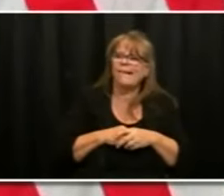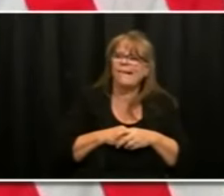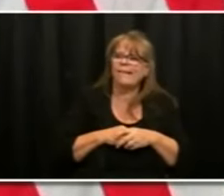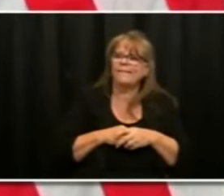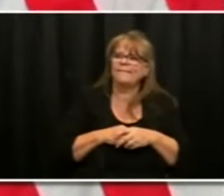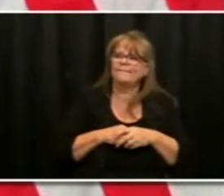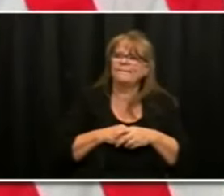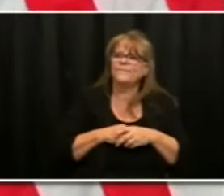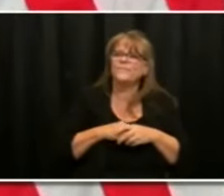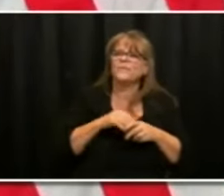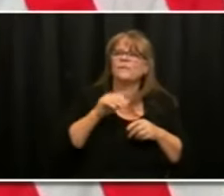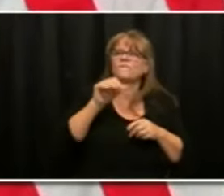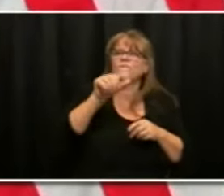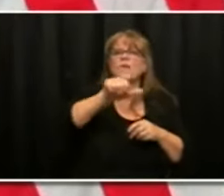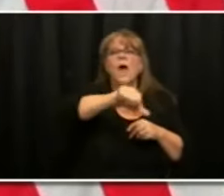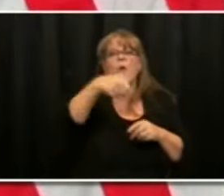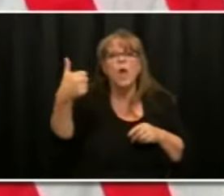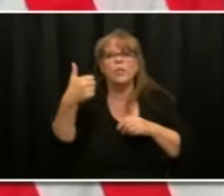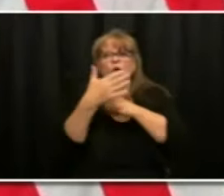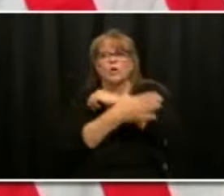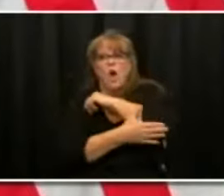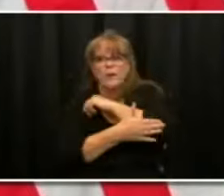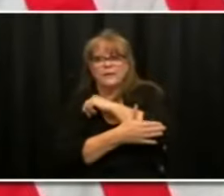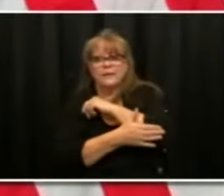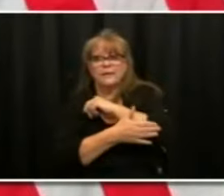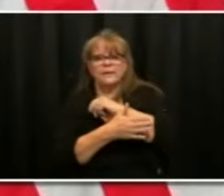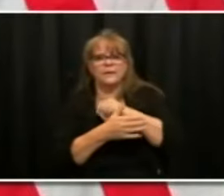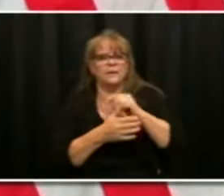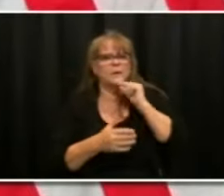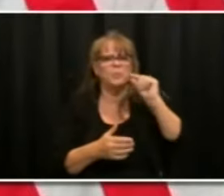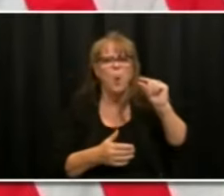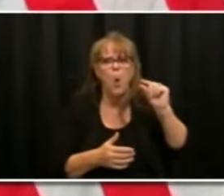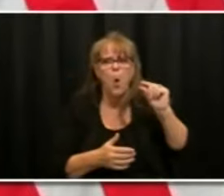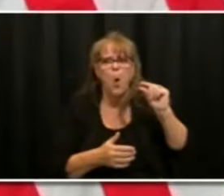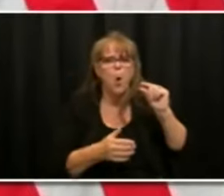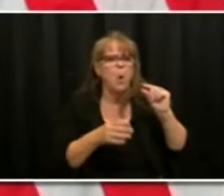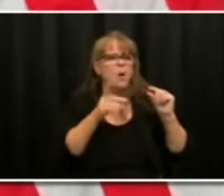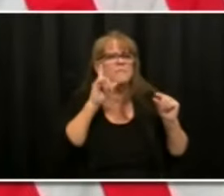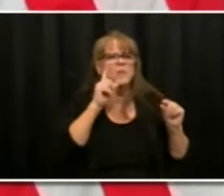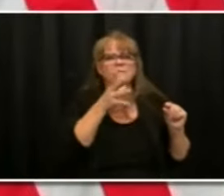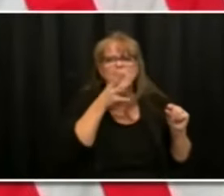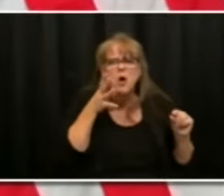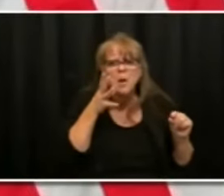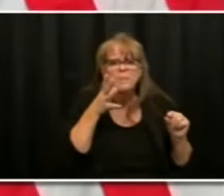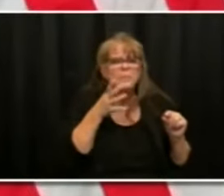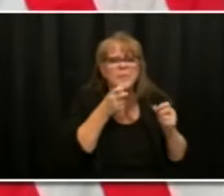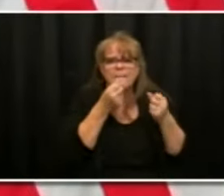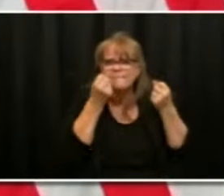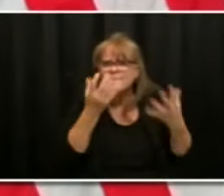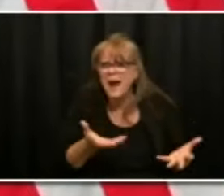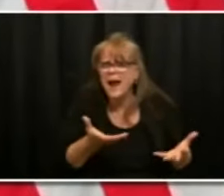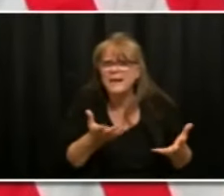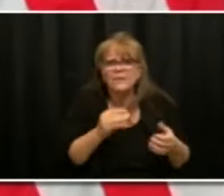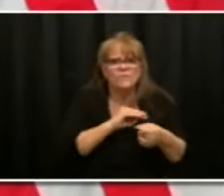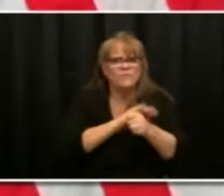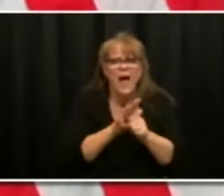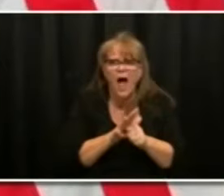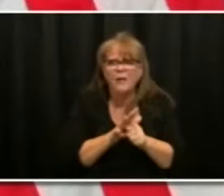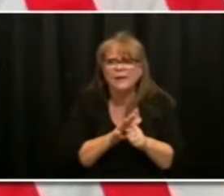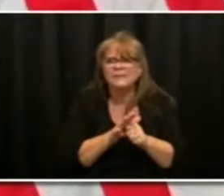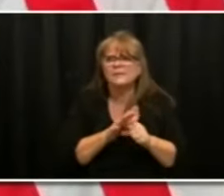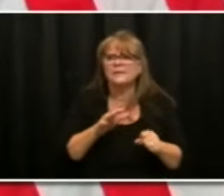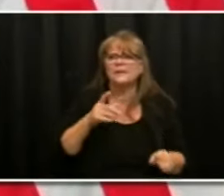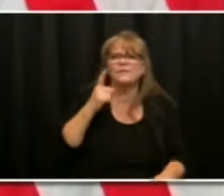Other areas have very low viral presence in our state. Some of our other rural areas. Other rural areas have high viral presence, Yuma and Logan County. So,